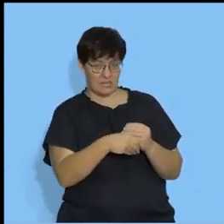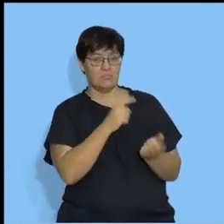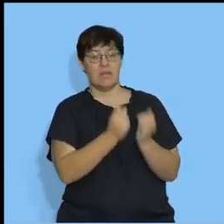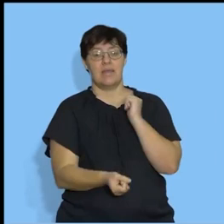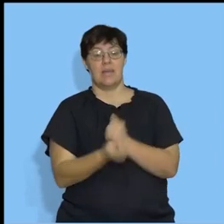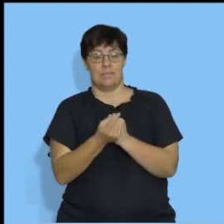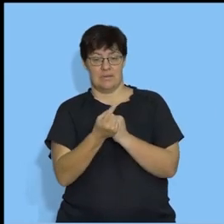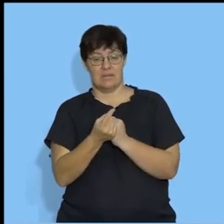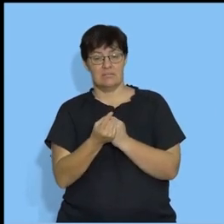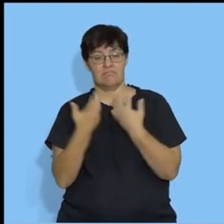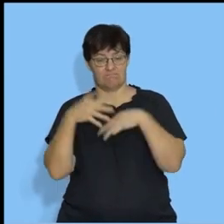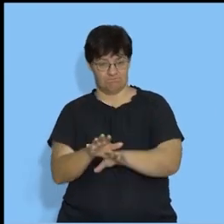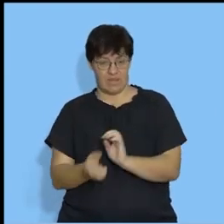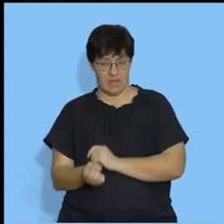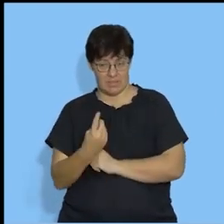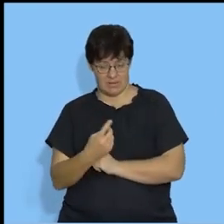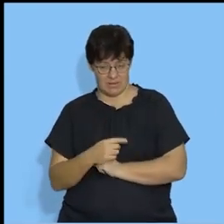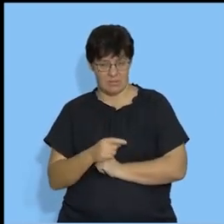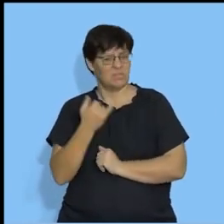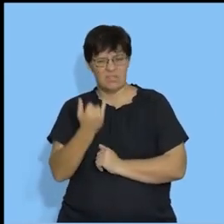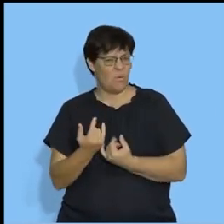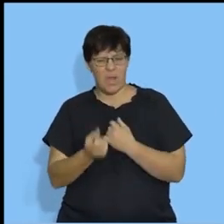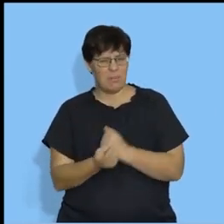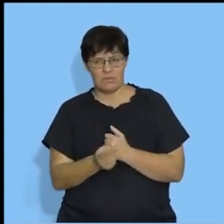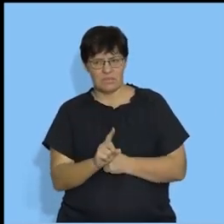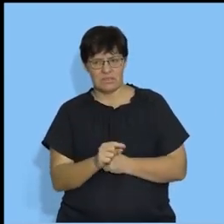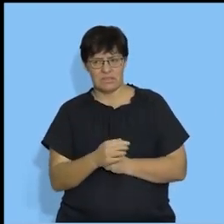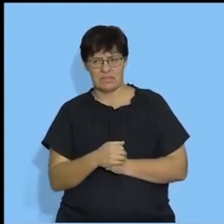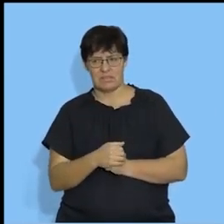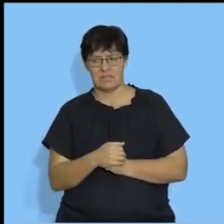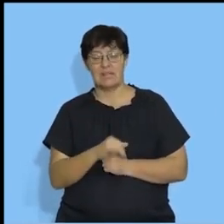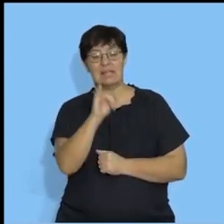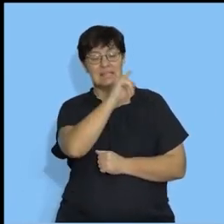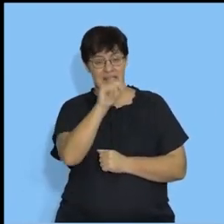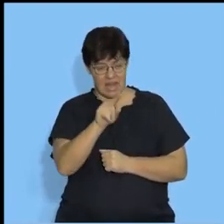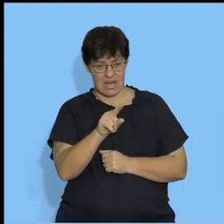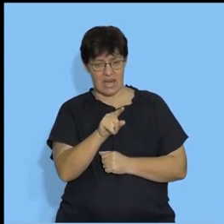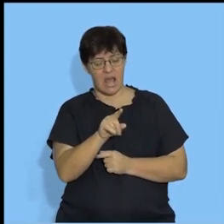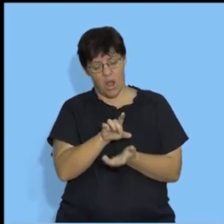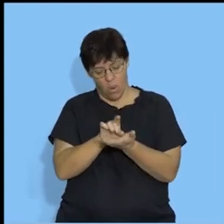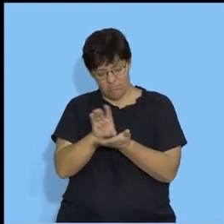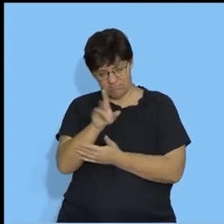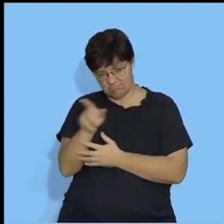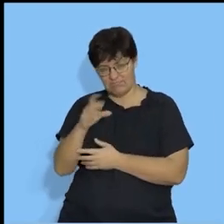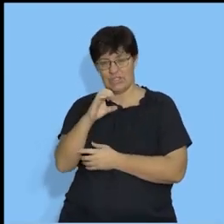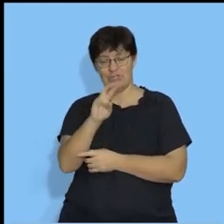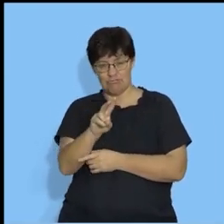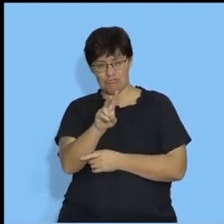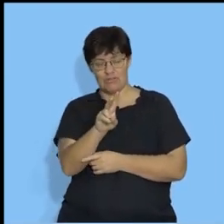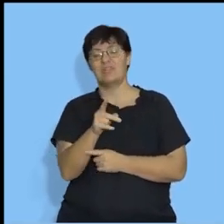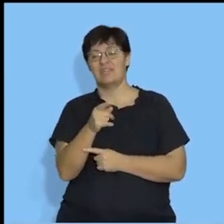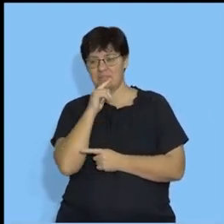But essentially, what is happening here, zinc has displaced the copper, all right? That's why at the end of the day,